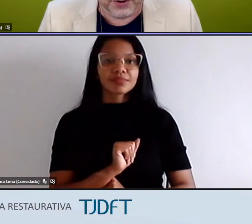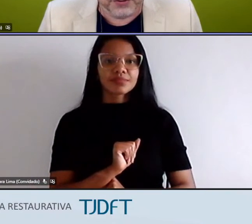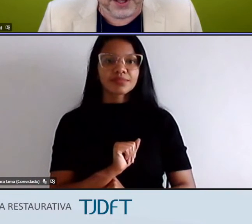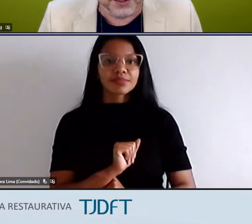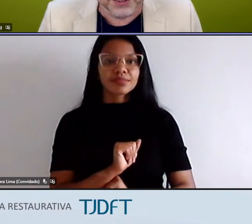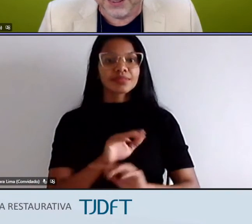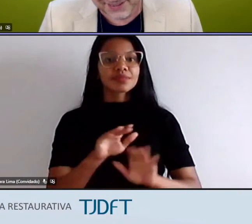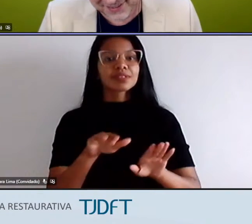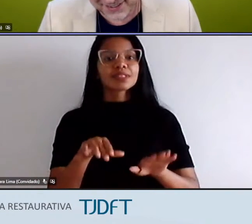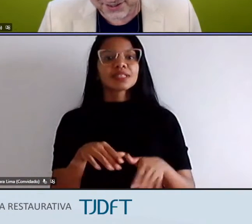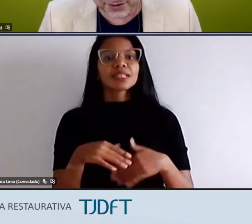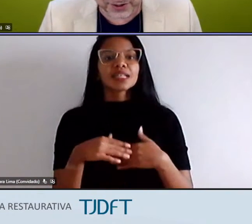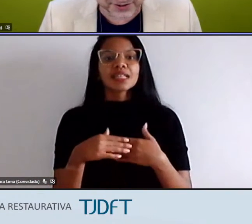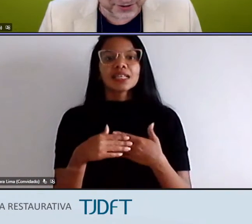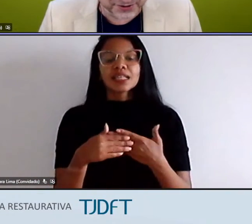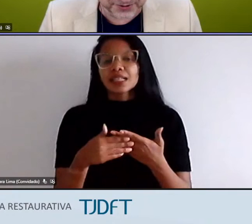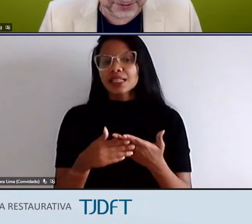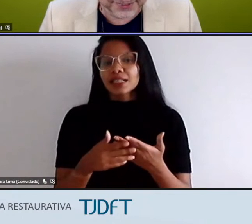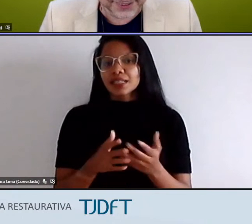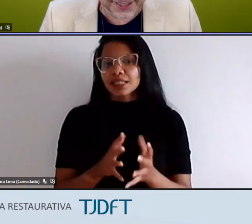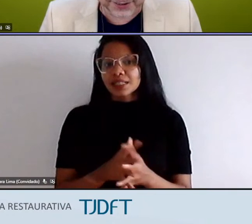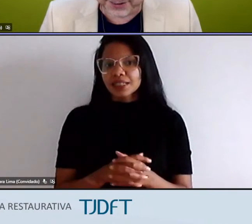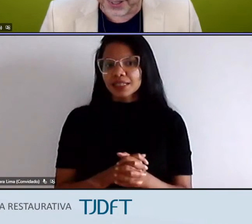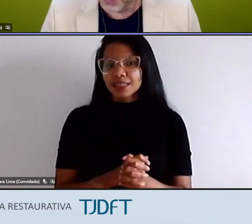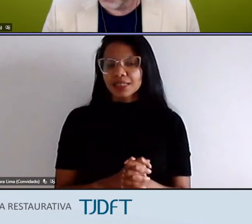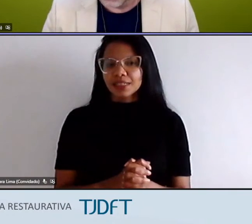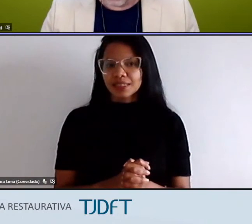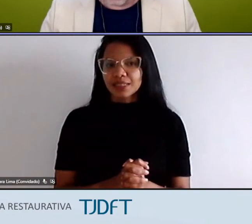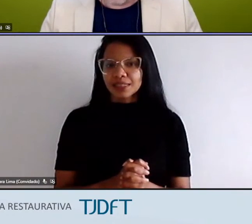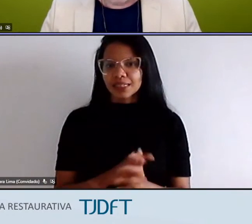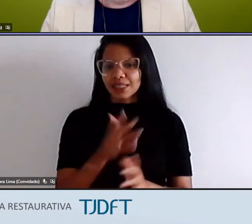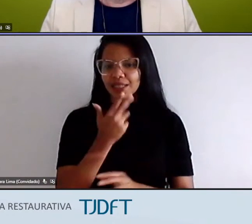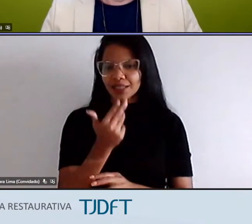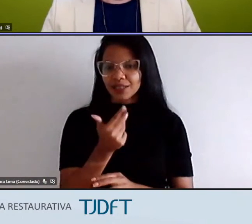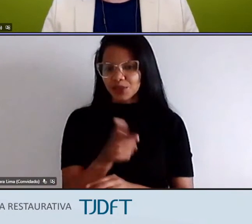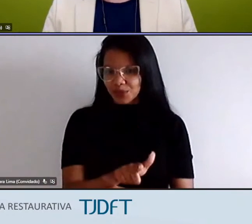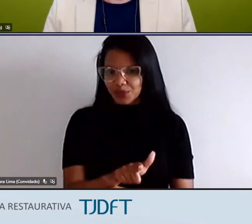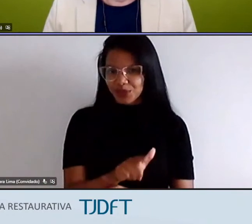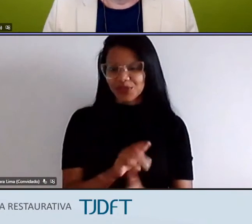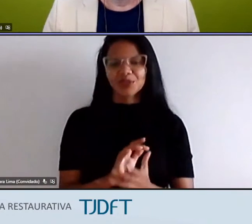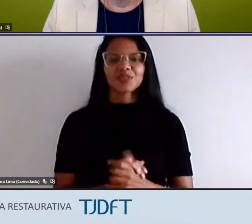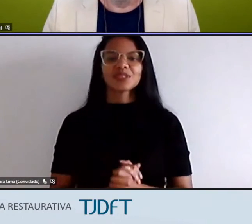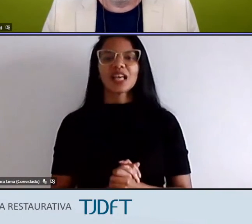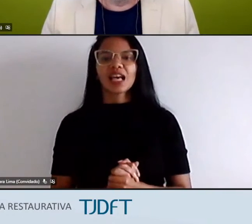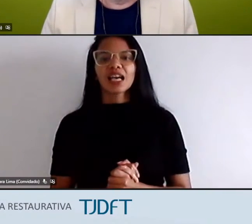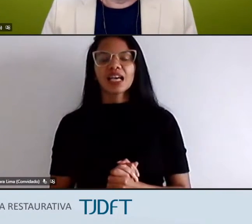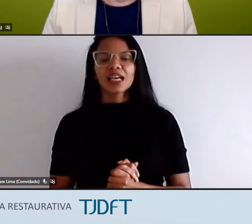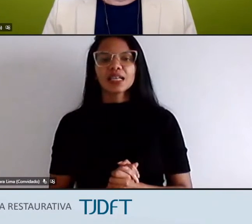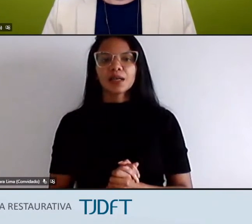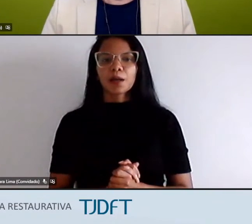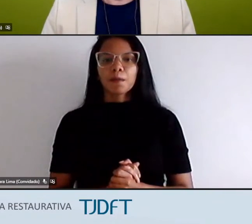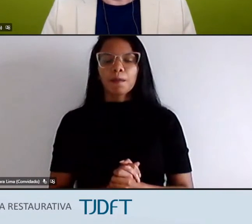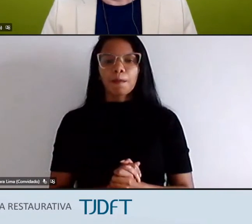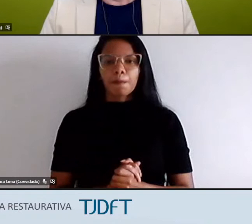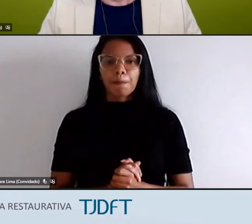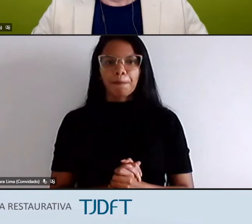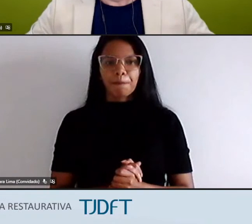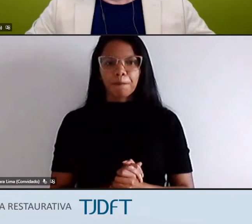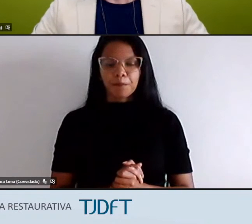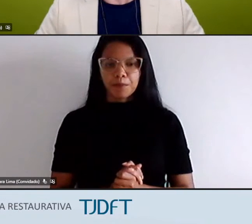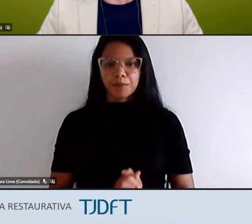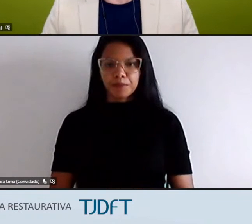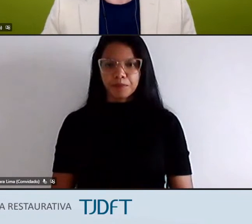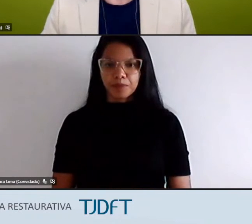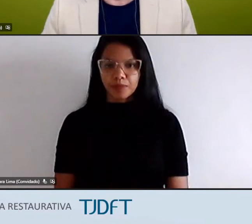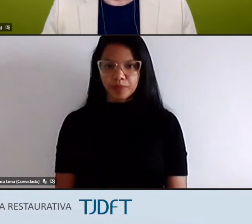your conference, it's on you. Can you start? Okay. Well, just before I, share